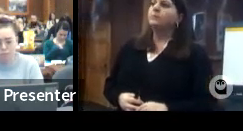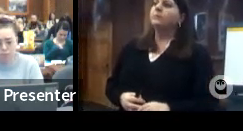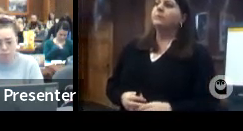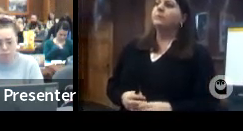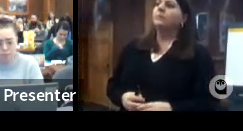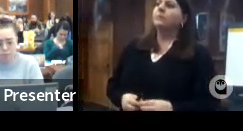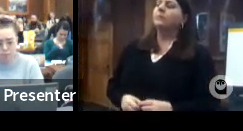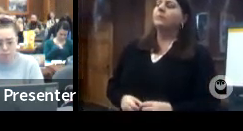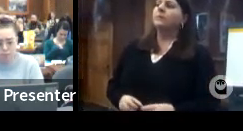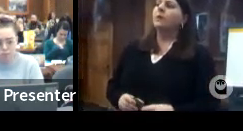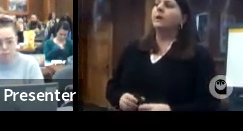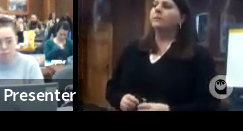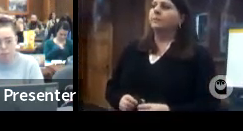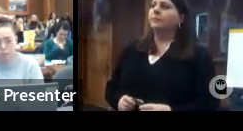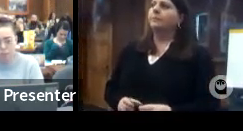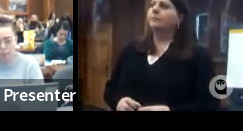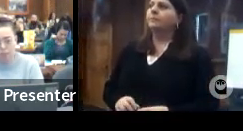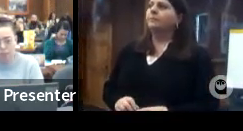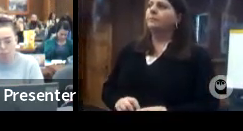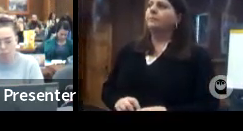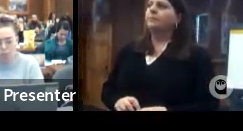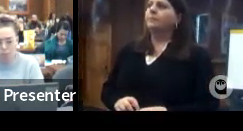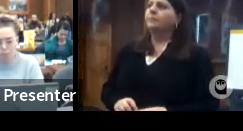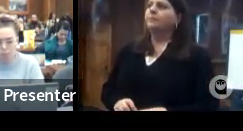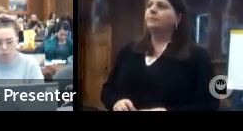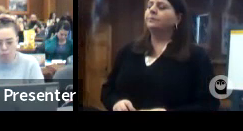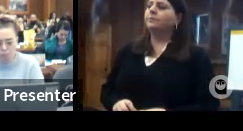be related to how it was set up there. Okay. Getting experience.